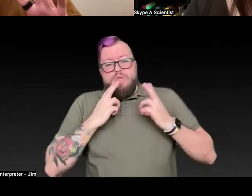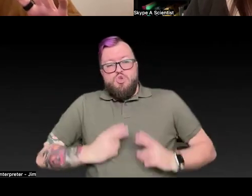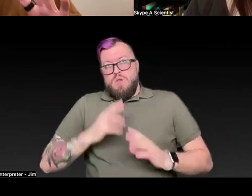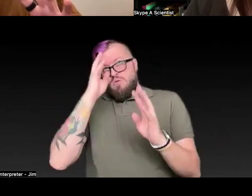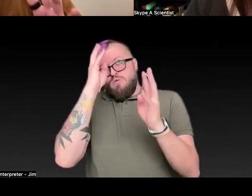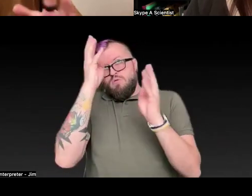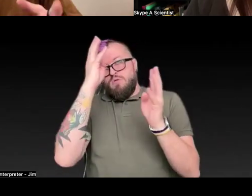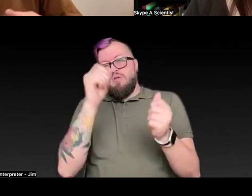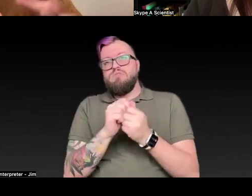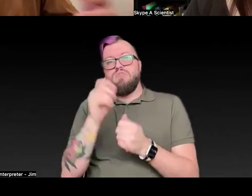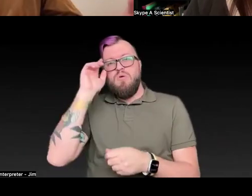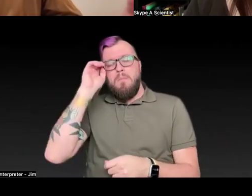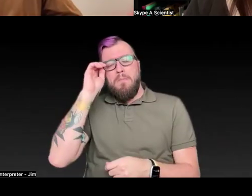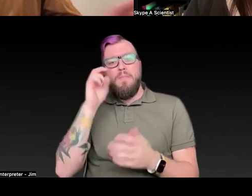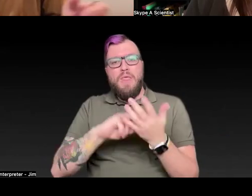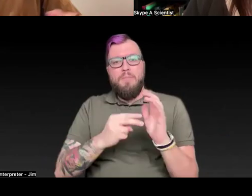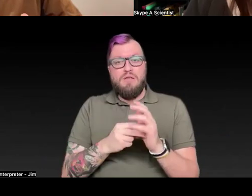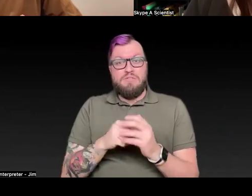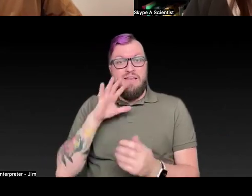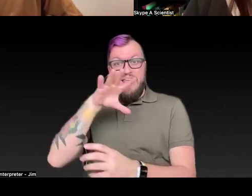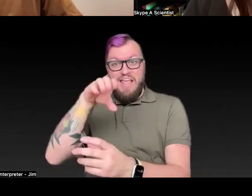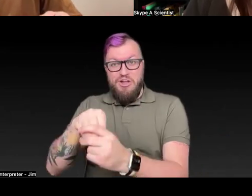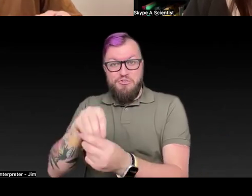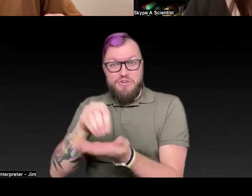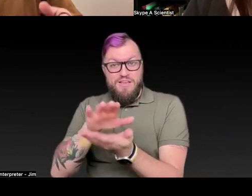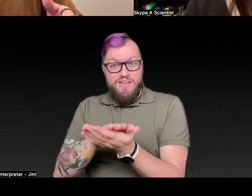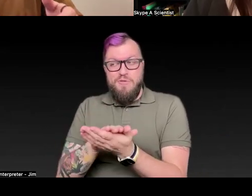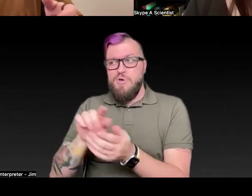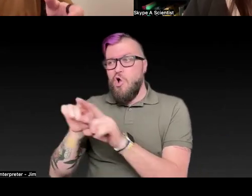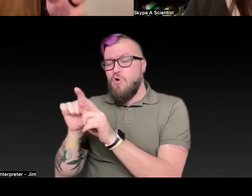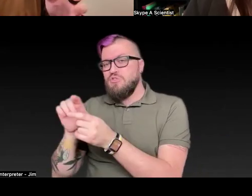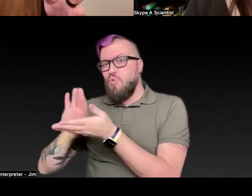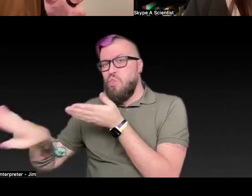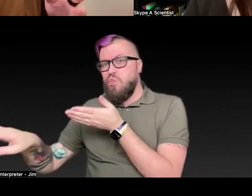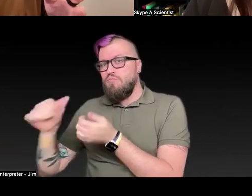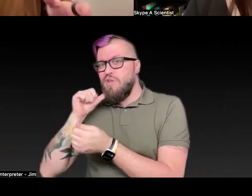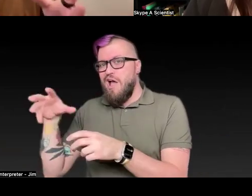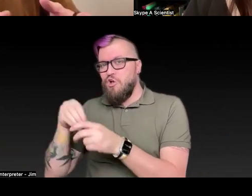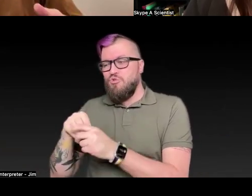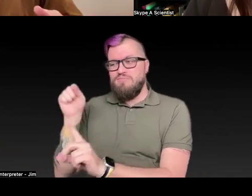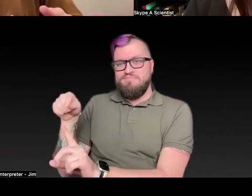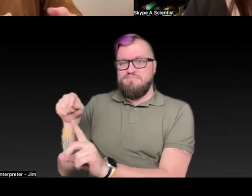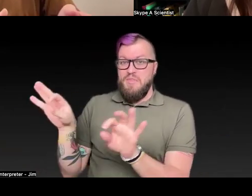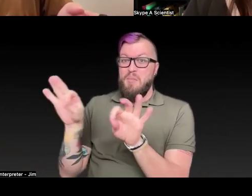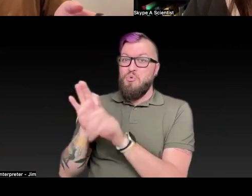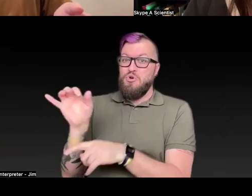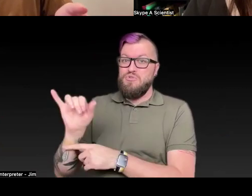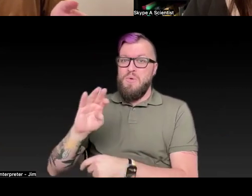they are often as much about what doesn't get included as what does. Um, and so maps always have an